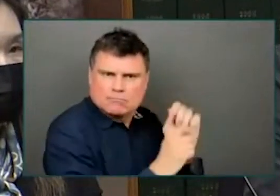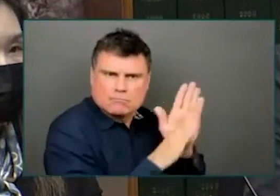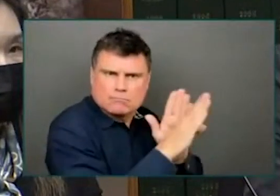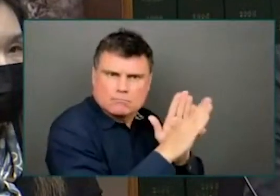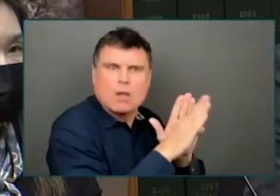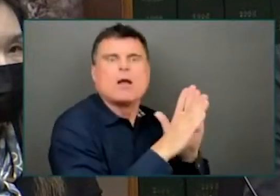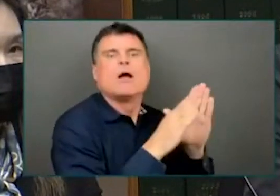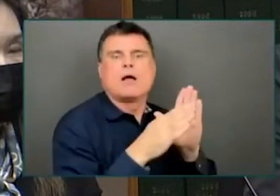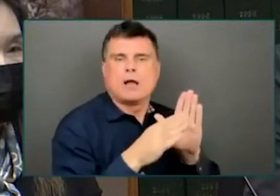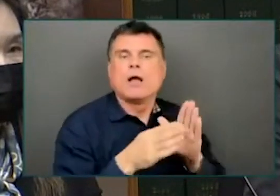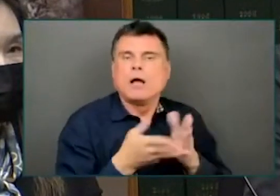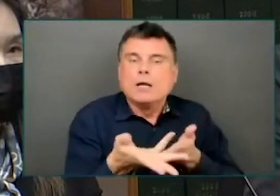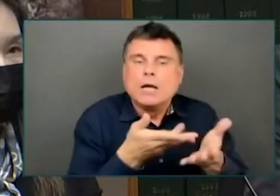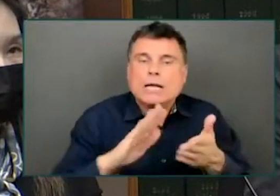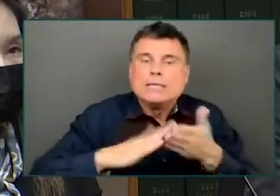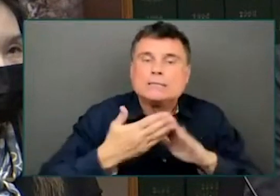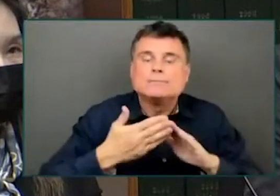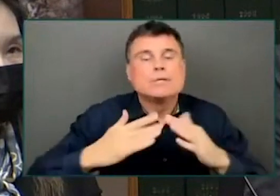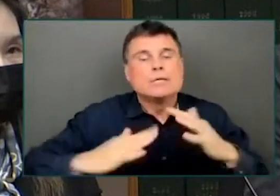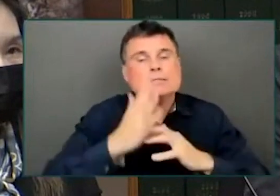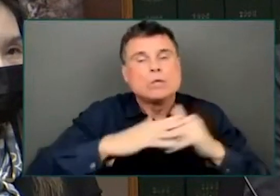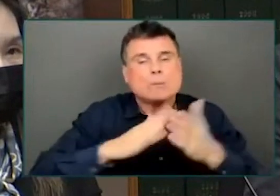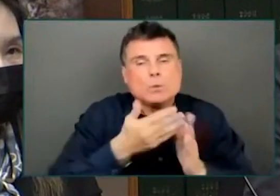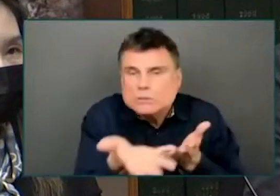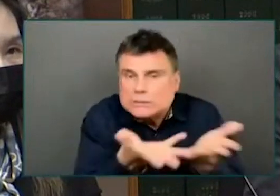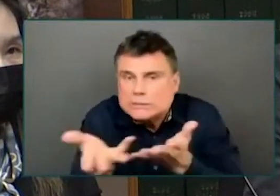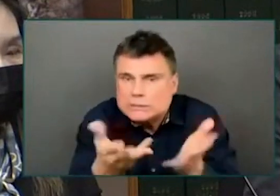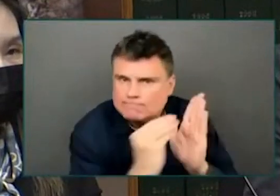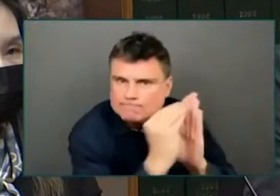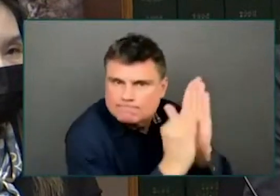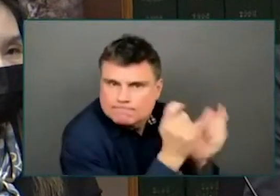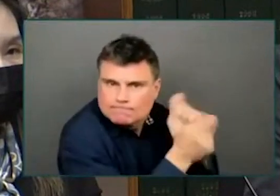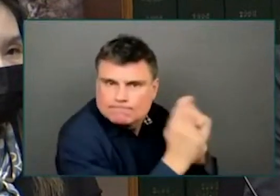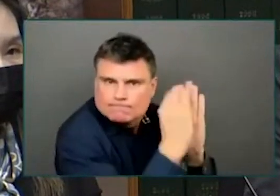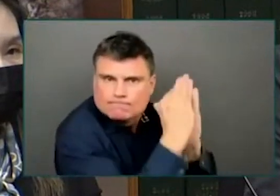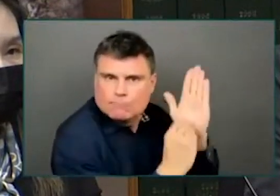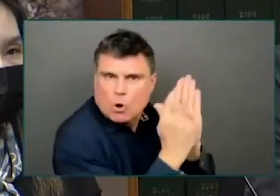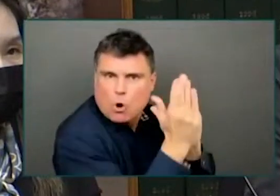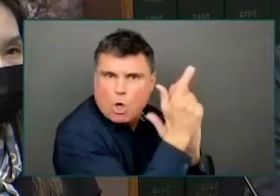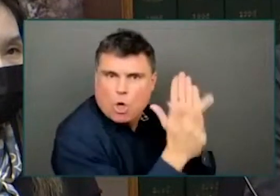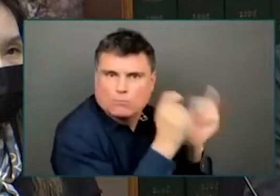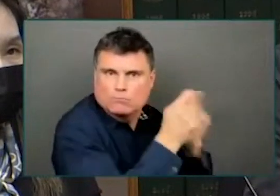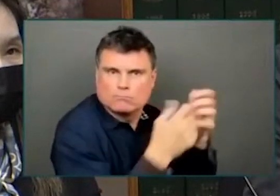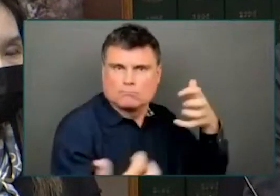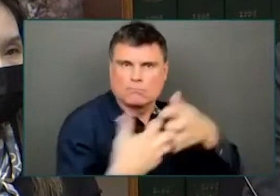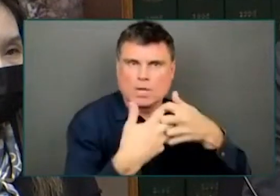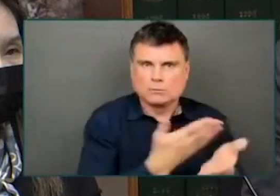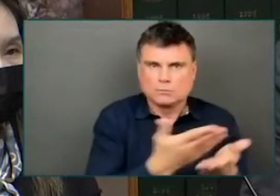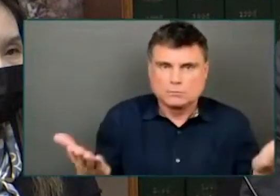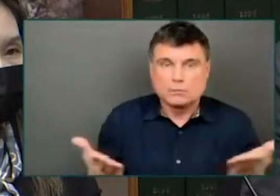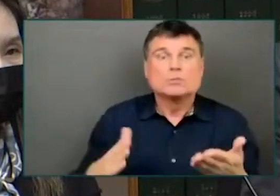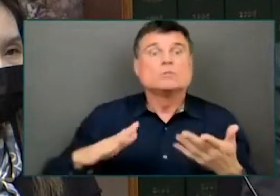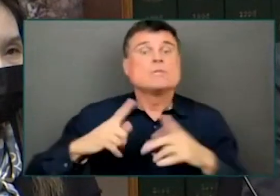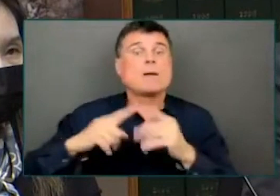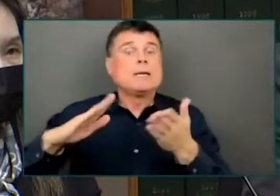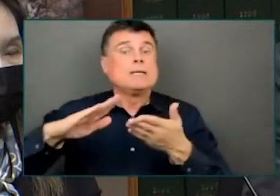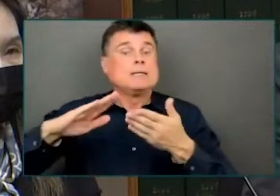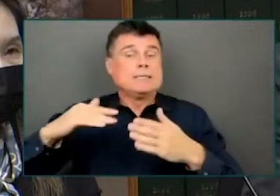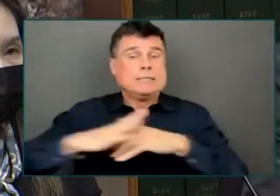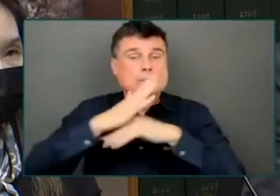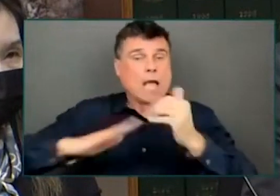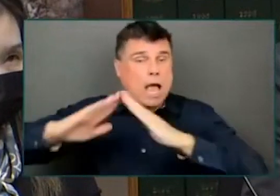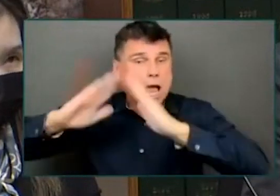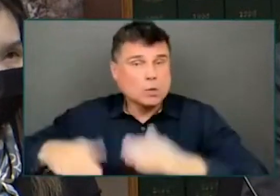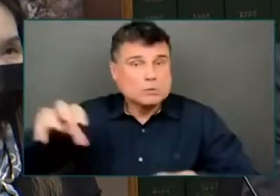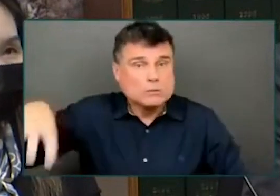Additionally, Budget 2022 continues our government's Indigenous housing investments. We are and continue to be the only province building homes both